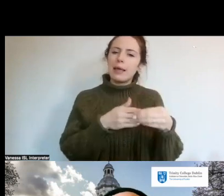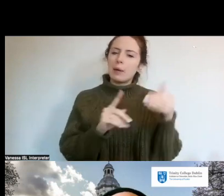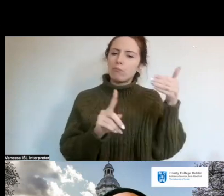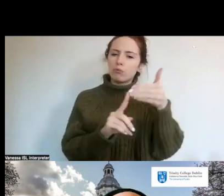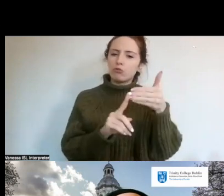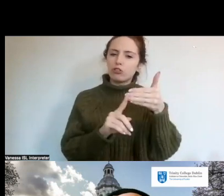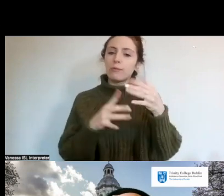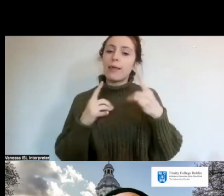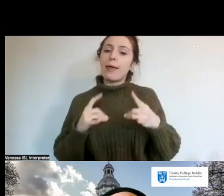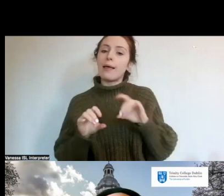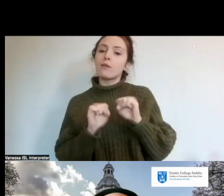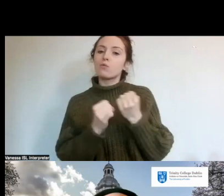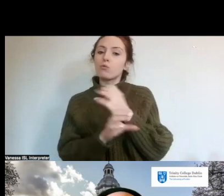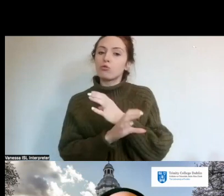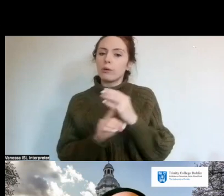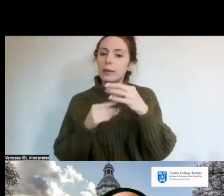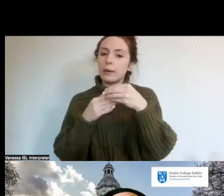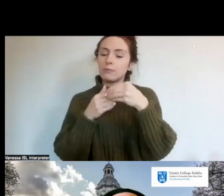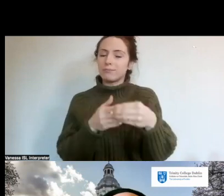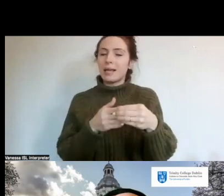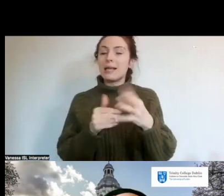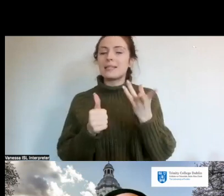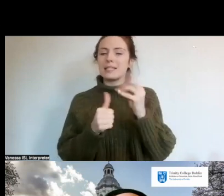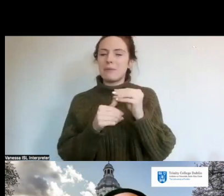also what we call specialist approaches, which were geared around